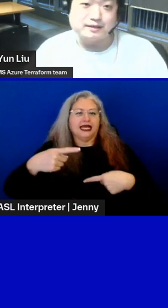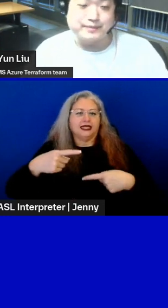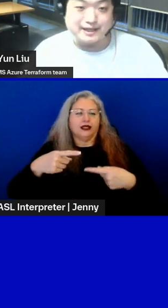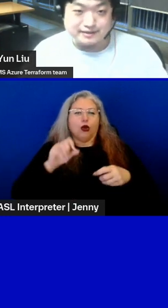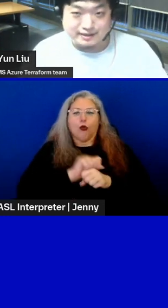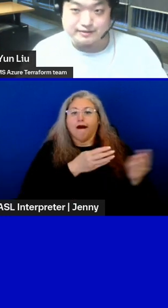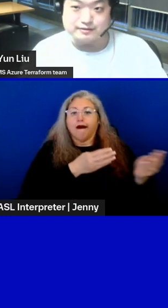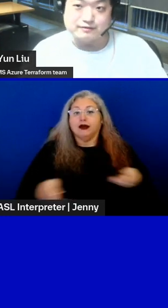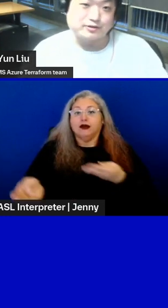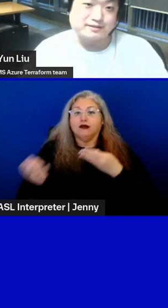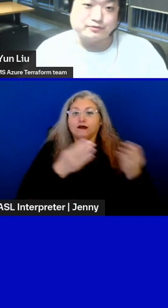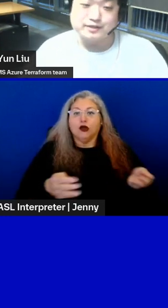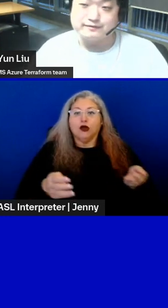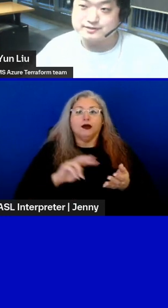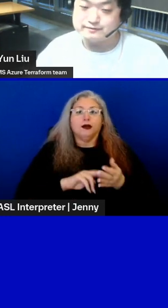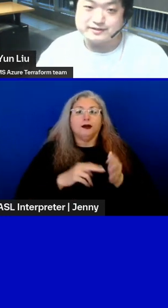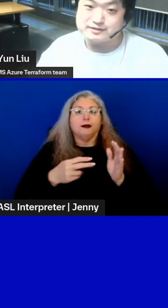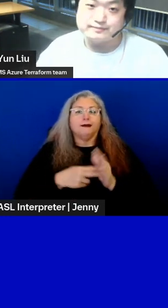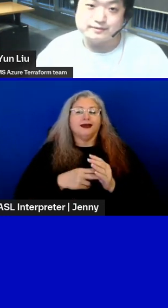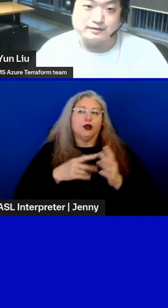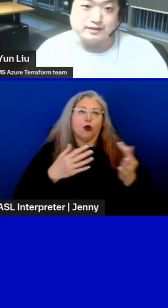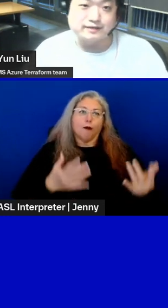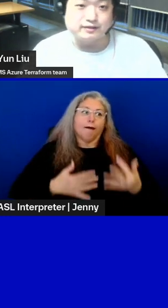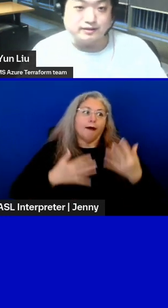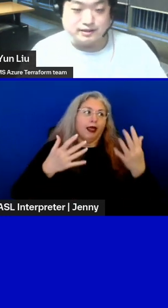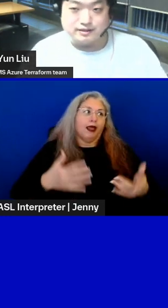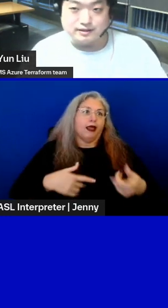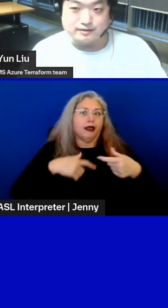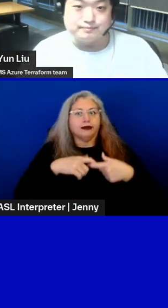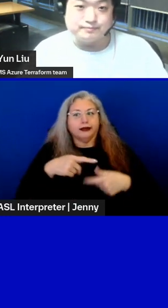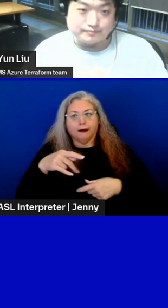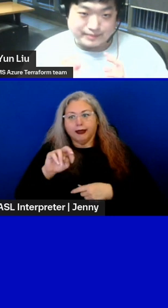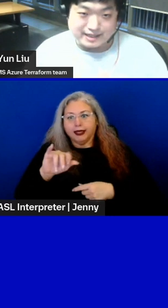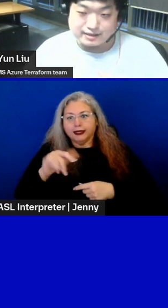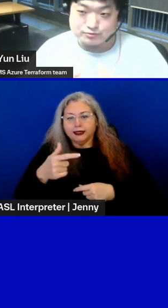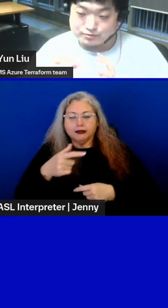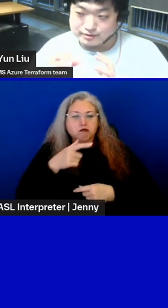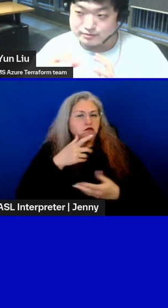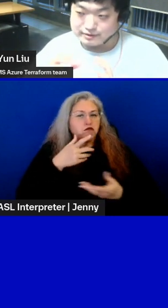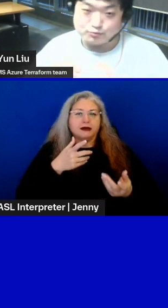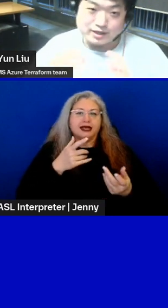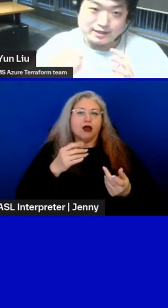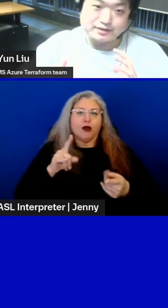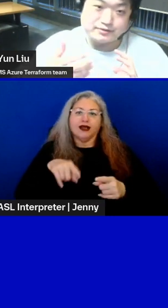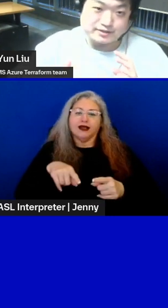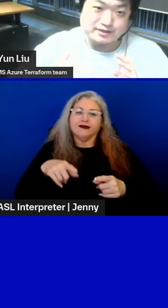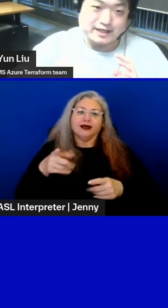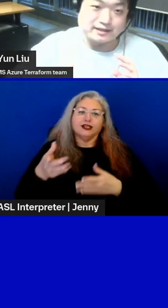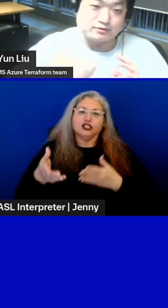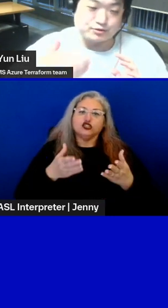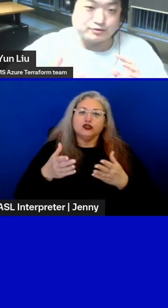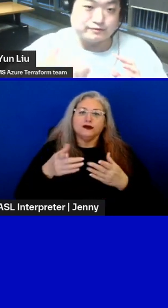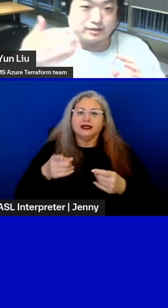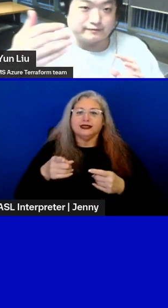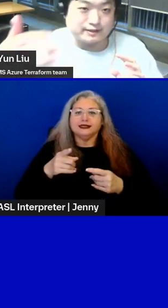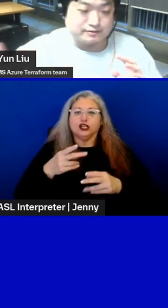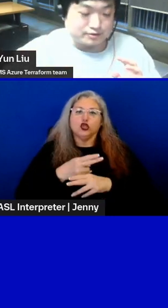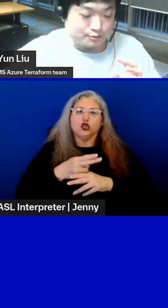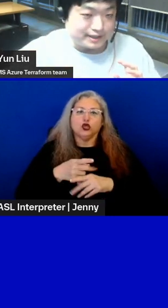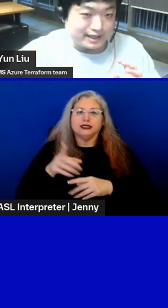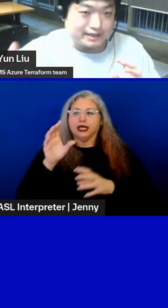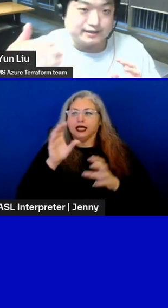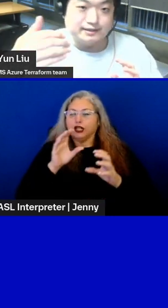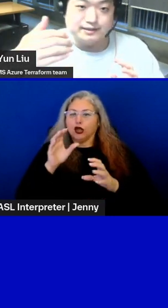this pending. For example, if a service is if a pending when a user is pending a retrieval of